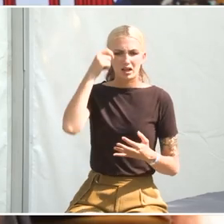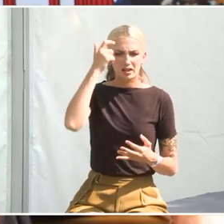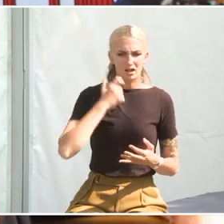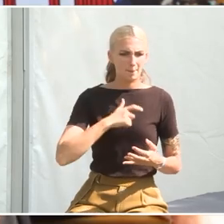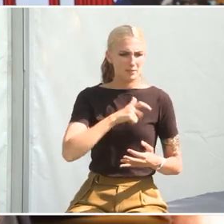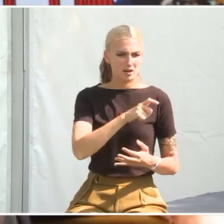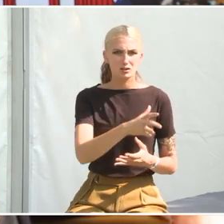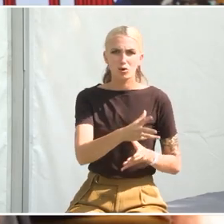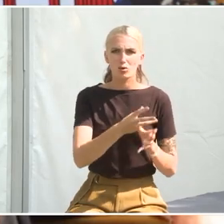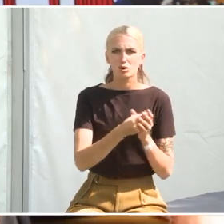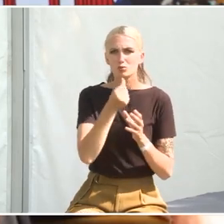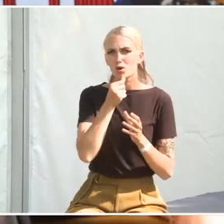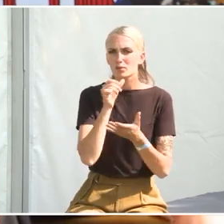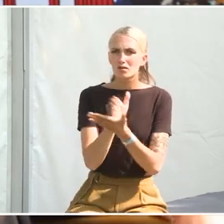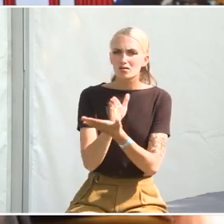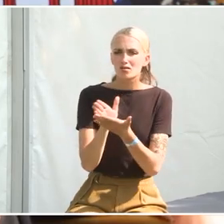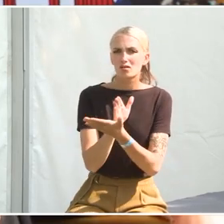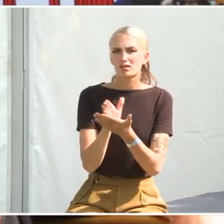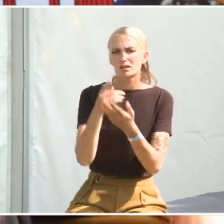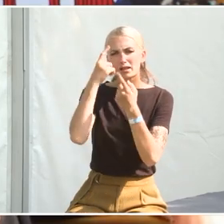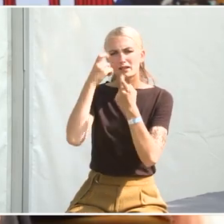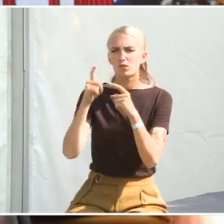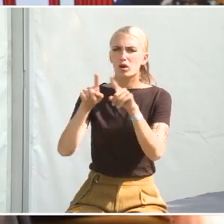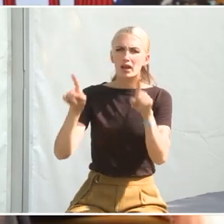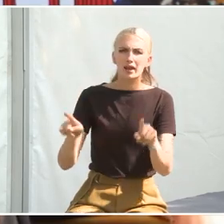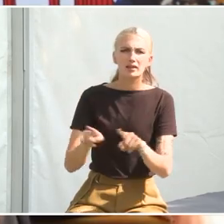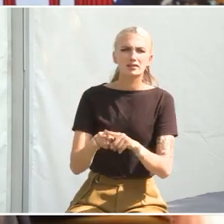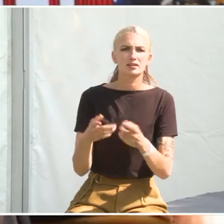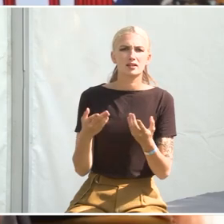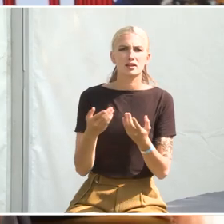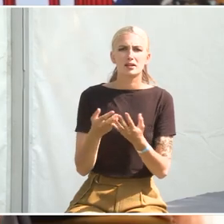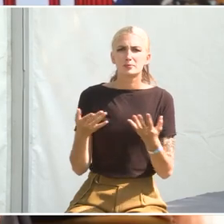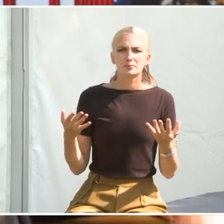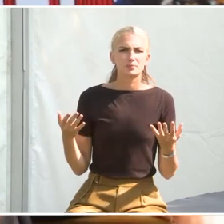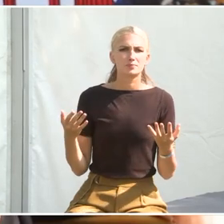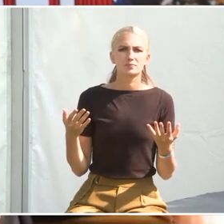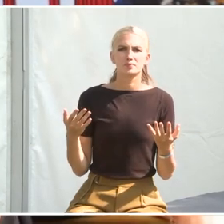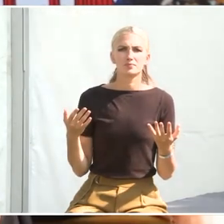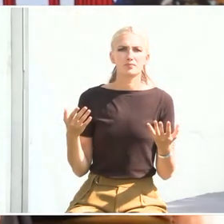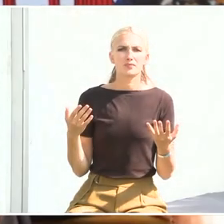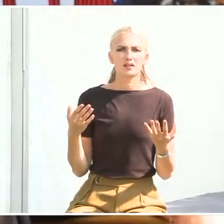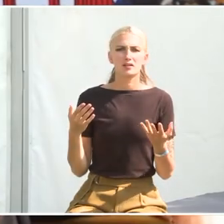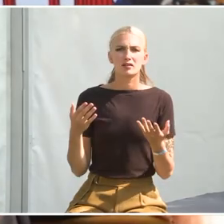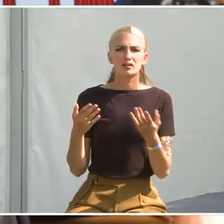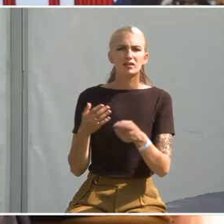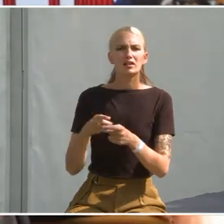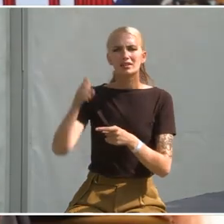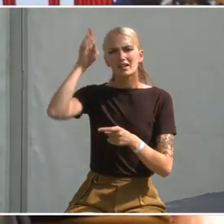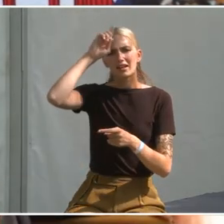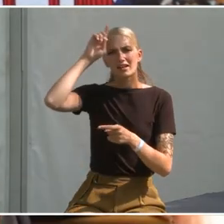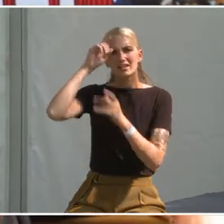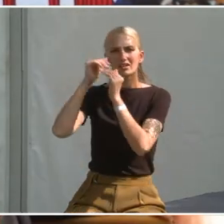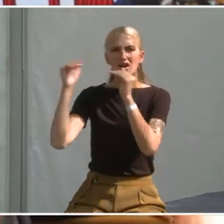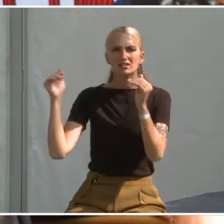on, to actually create the information sheets, especially this is where the mobility and internationalization of the world comes